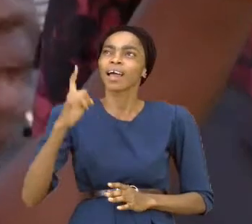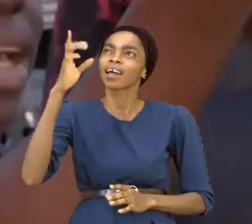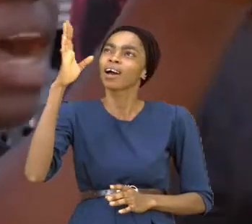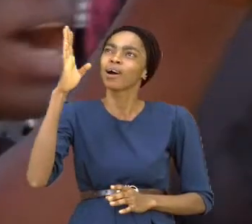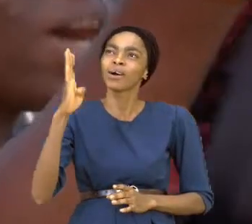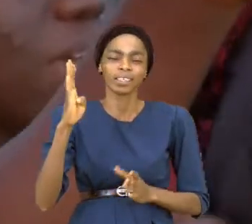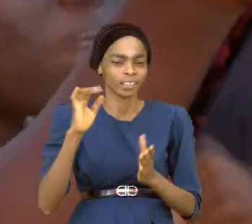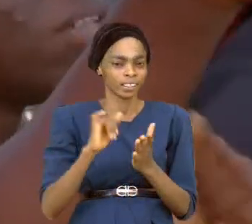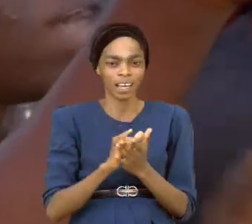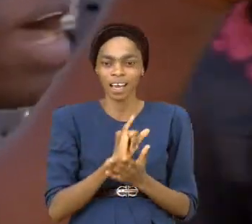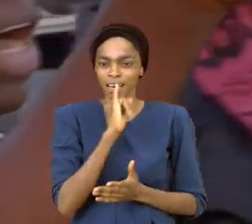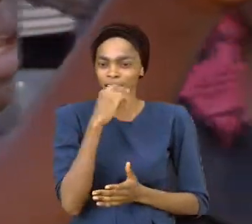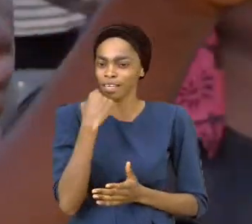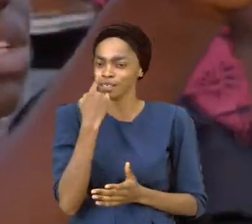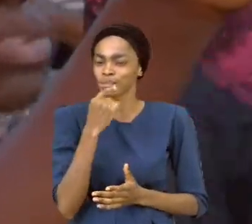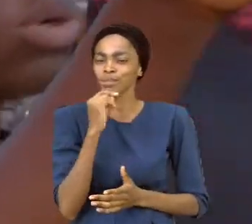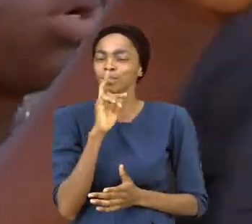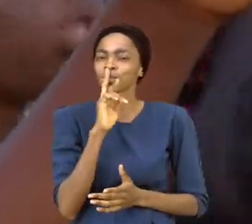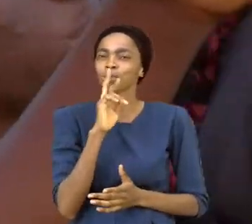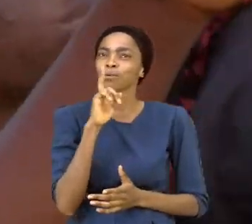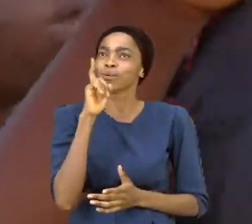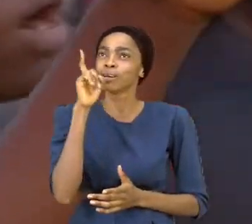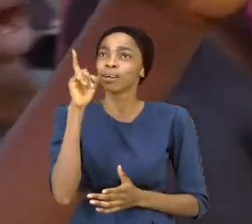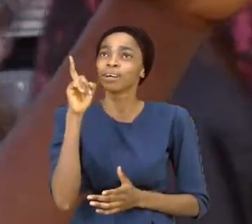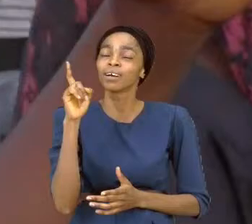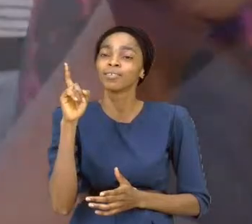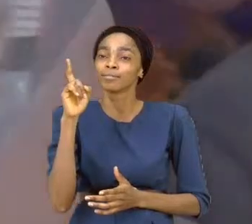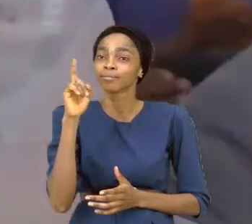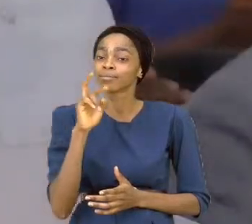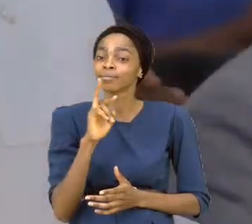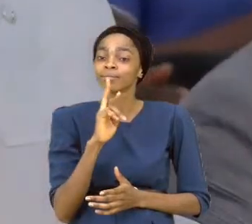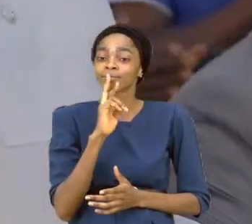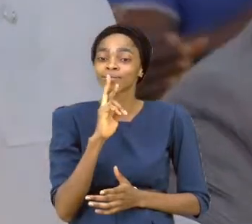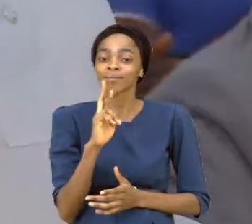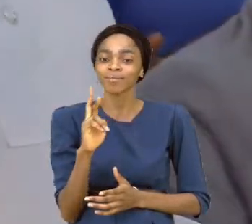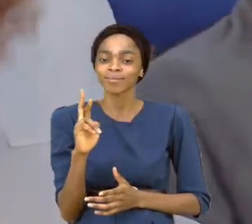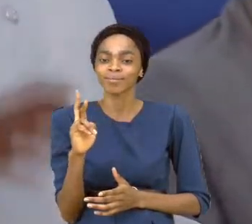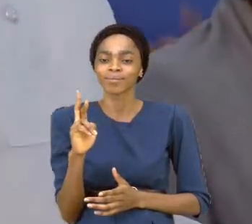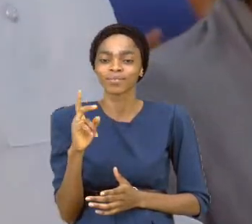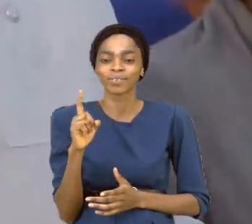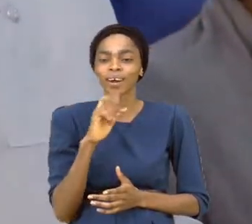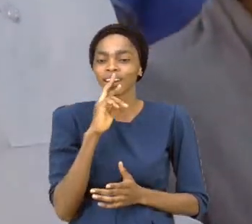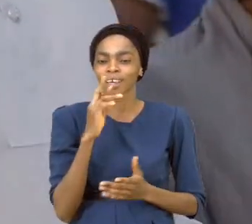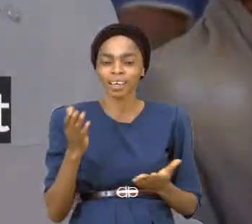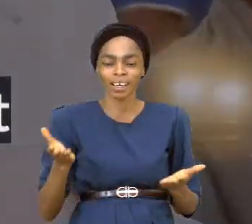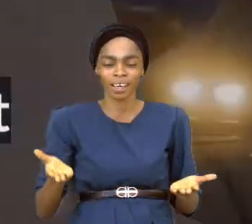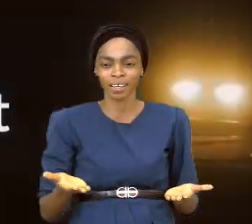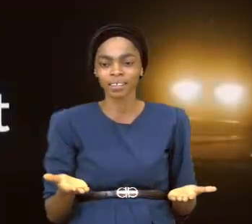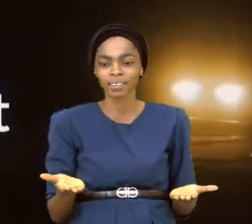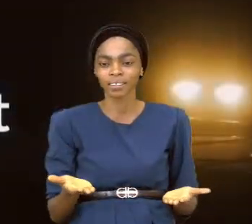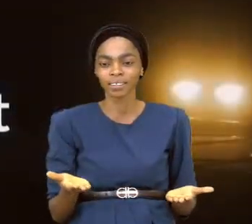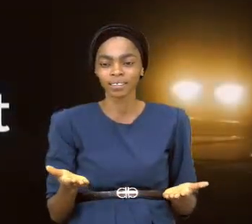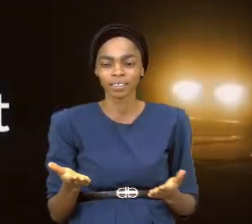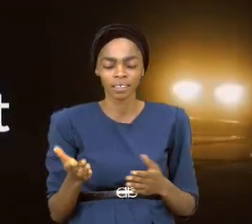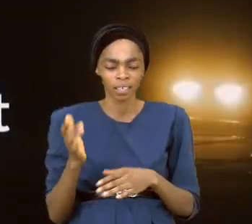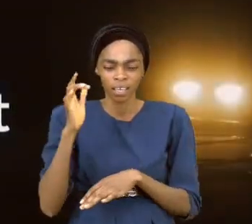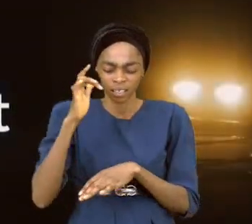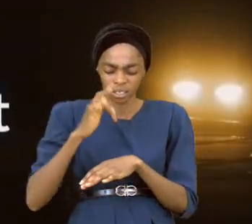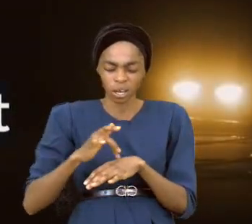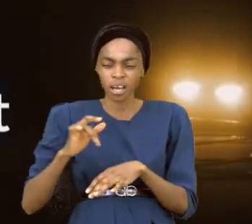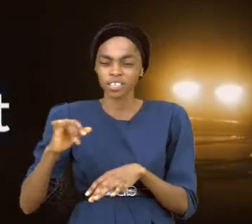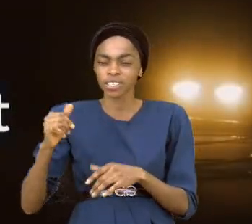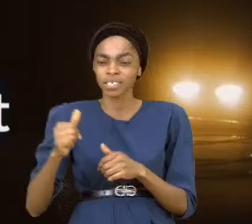my God, that is who you are. You are